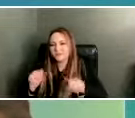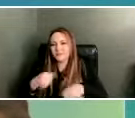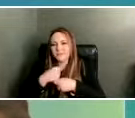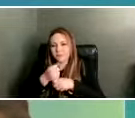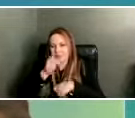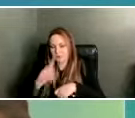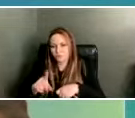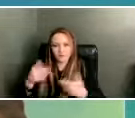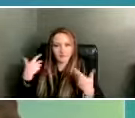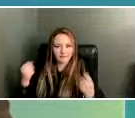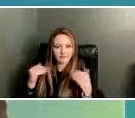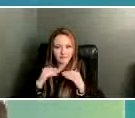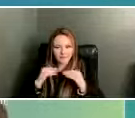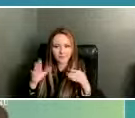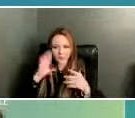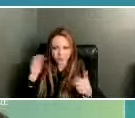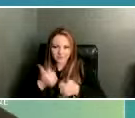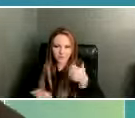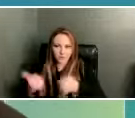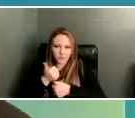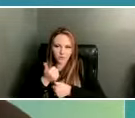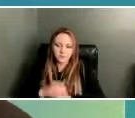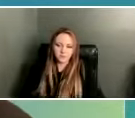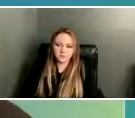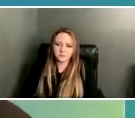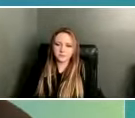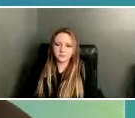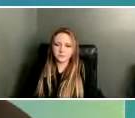health equity remains a priority. And